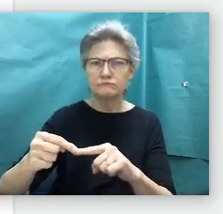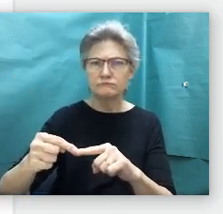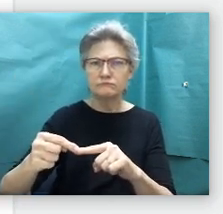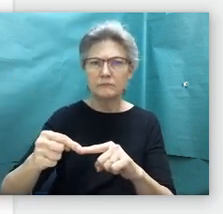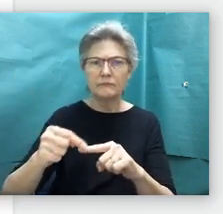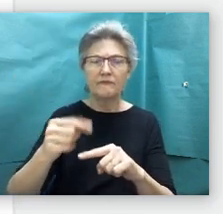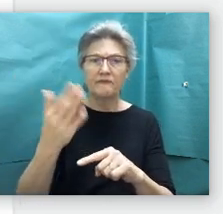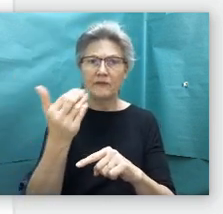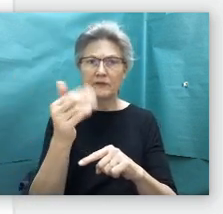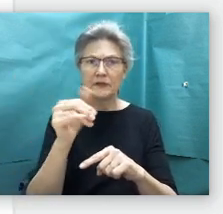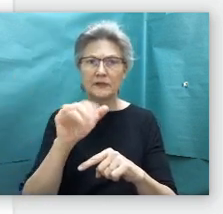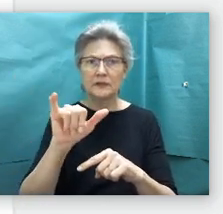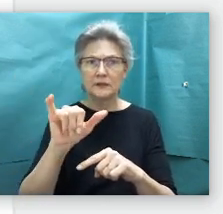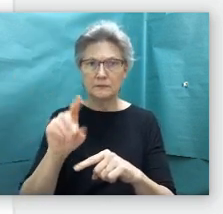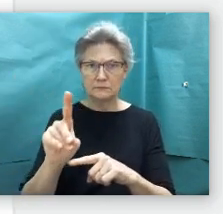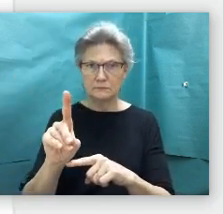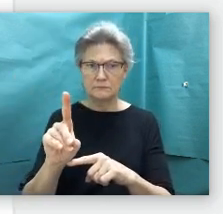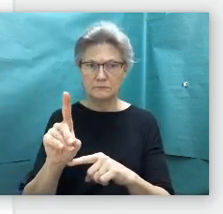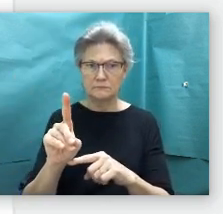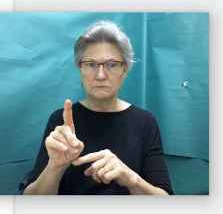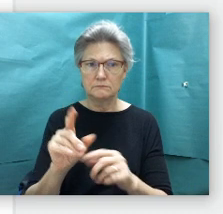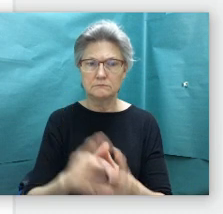That's right, 15.